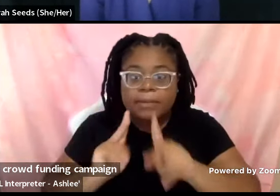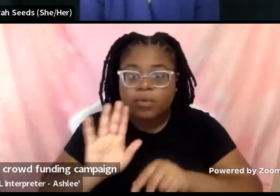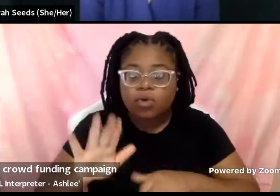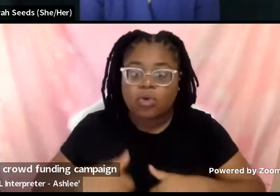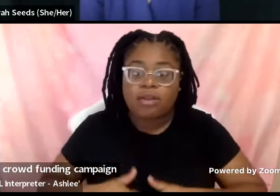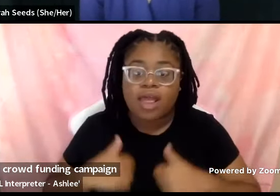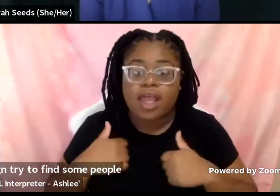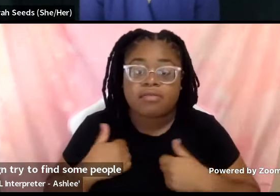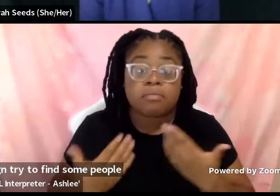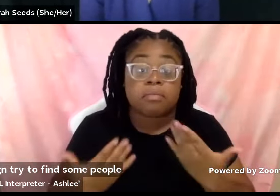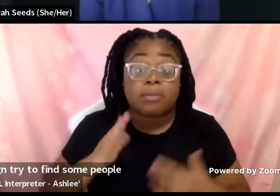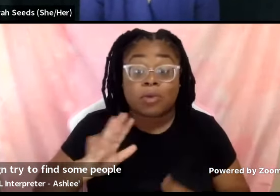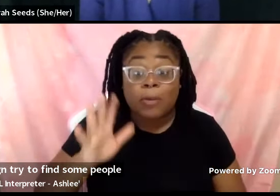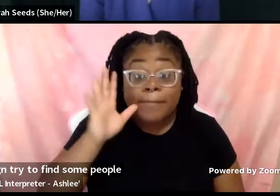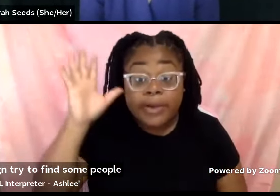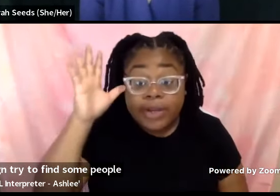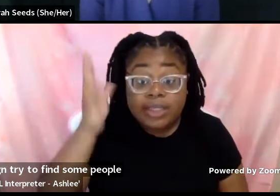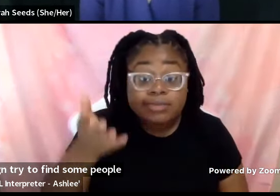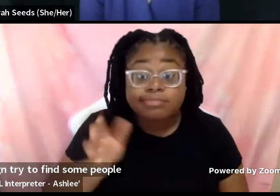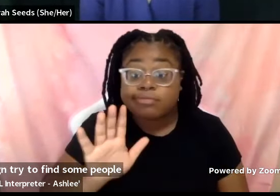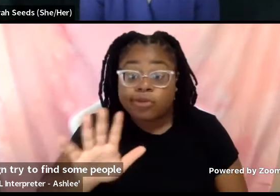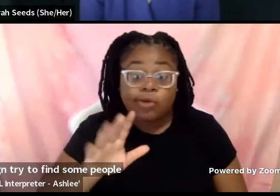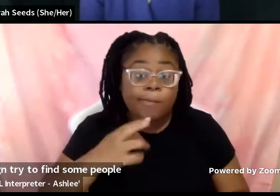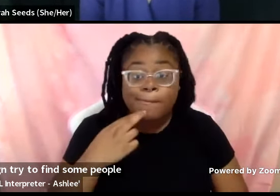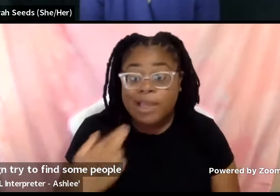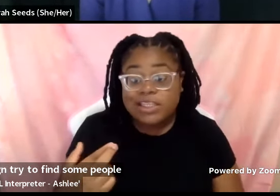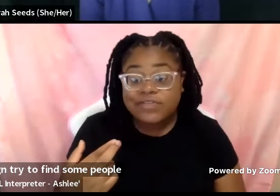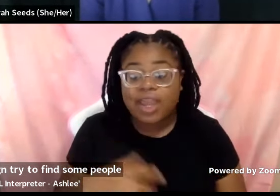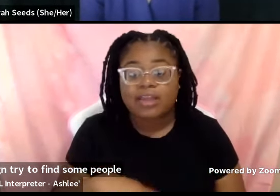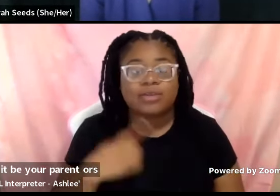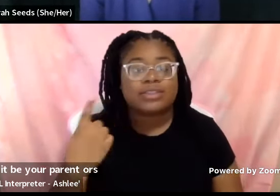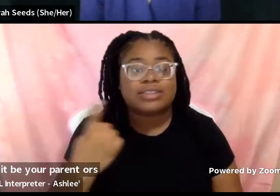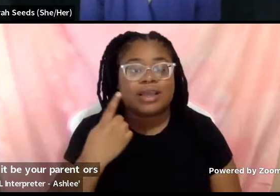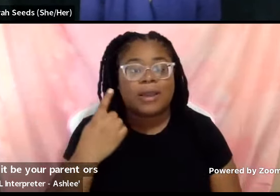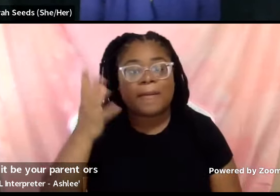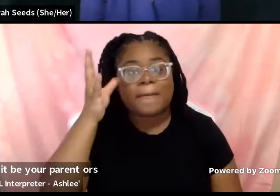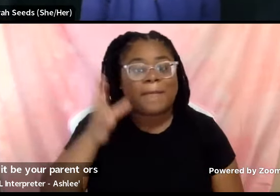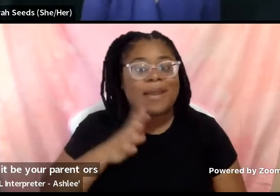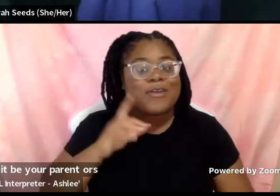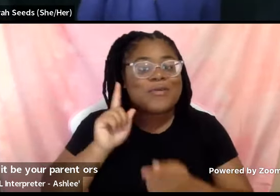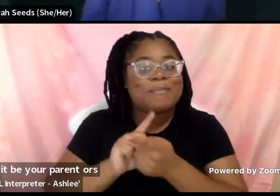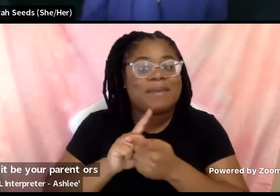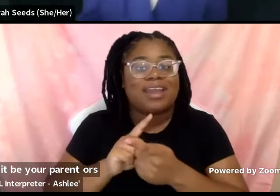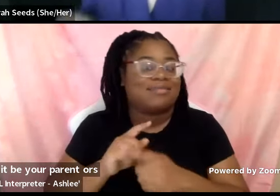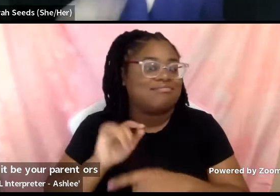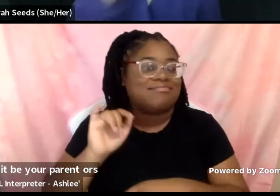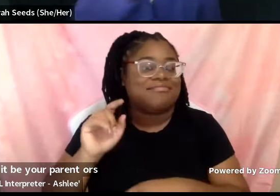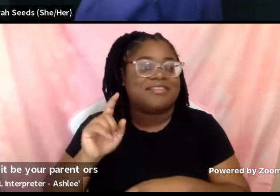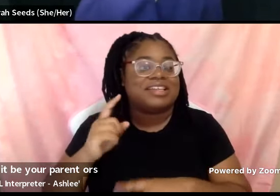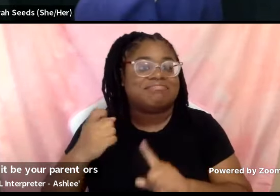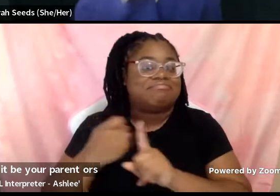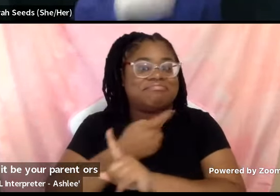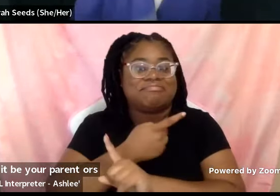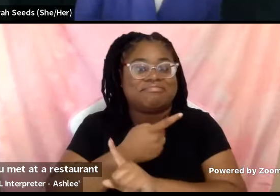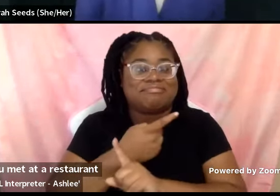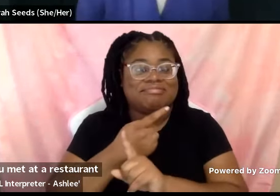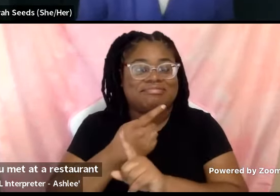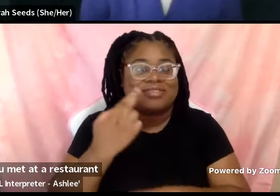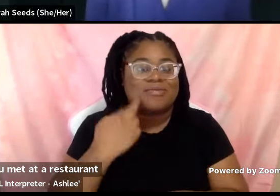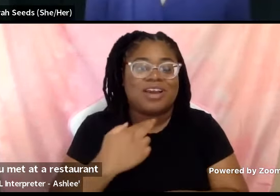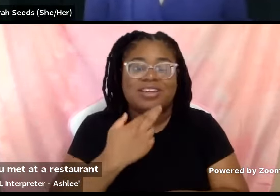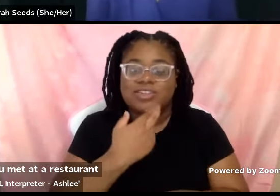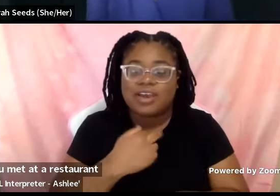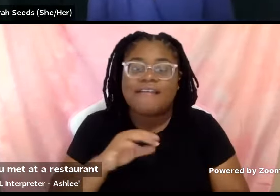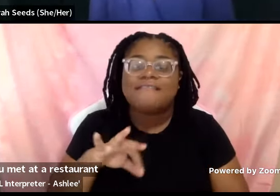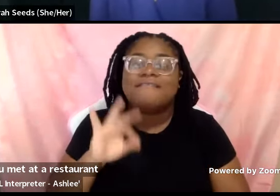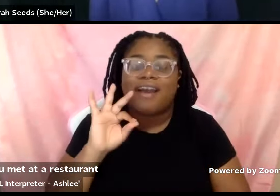it be your parents or your best friend or some guy you met at a restaurant, like whatever it is, find